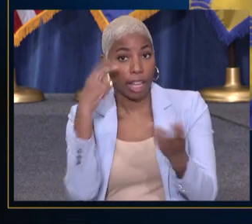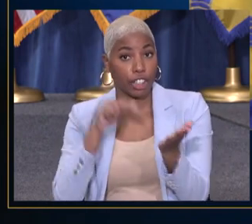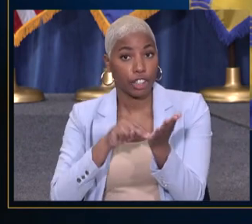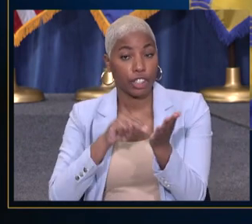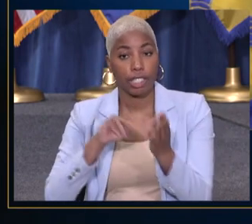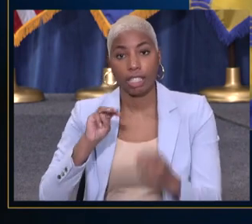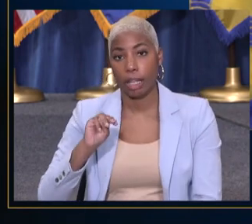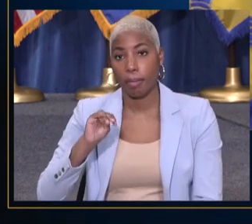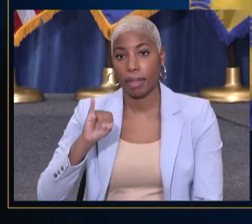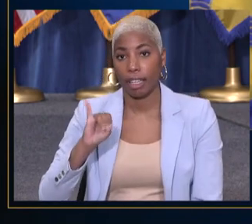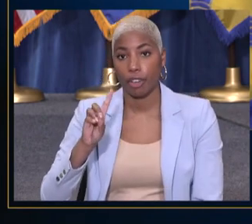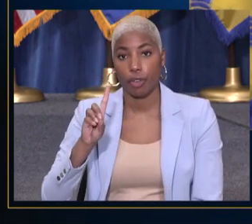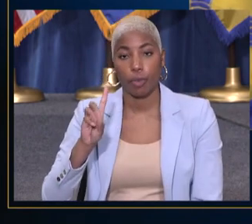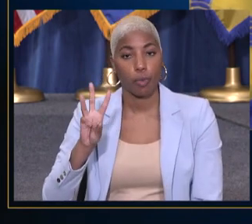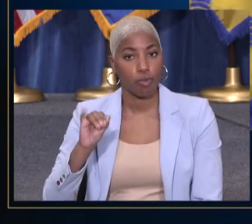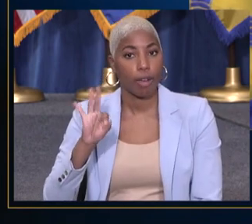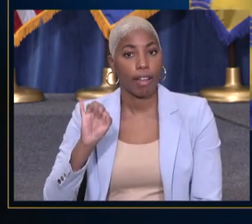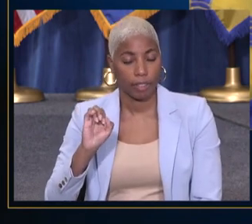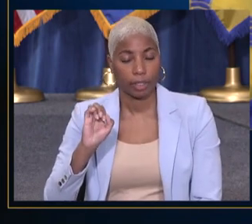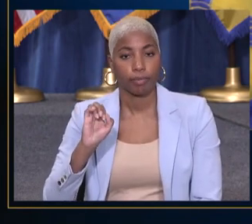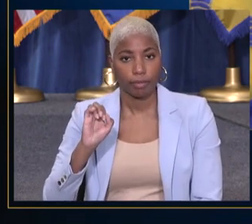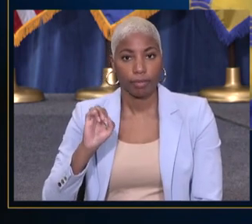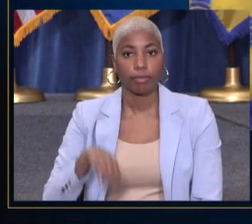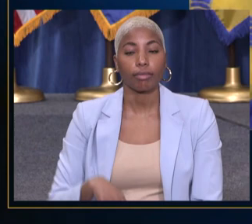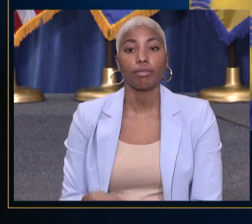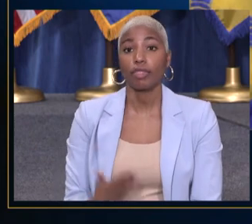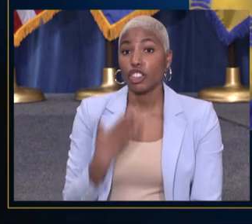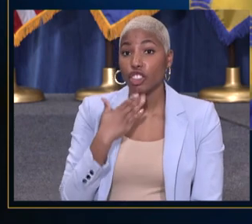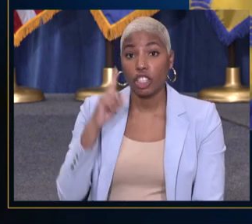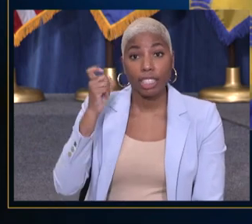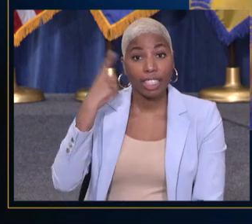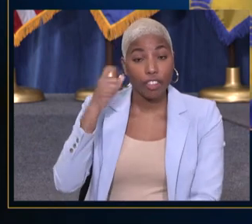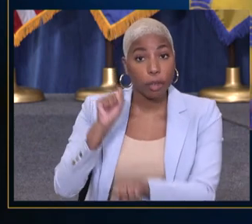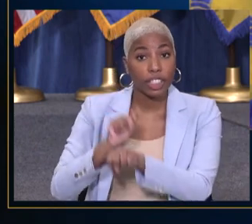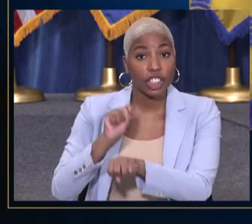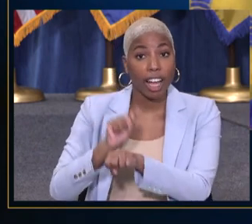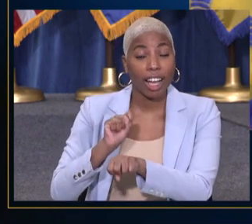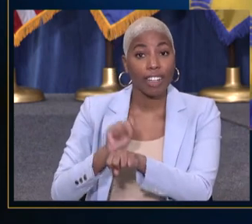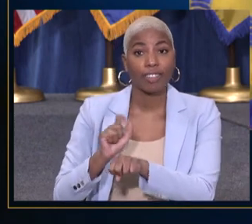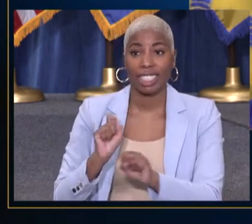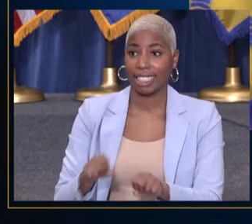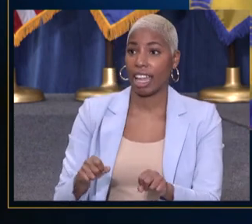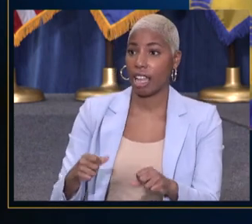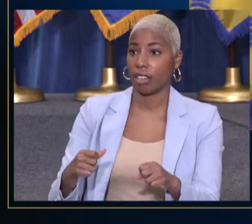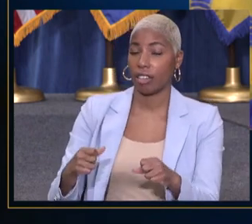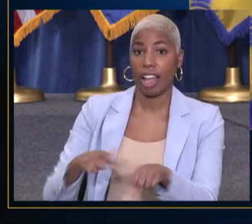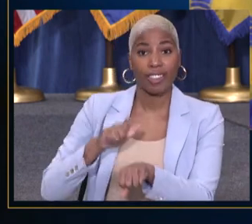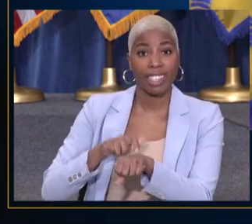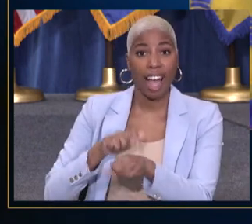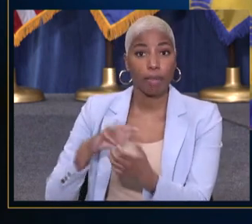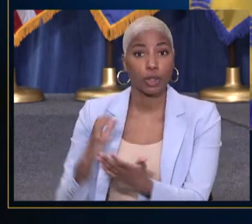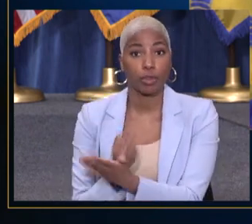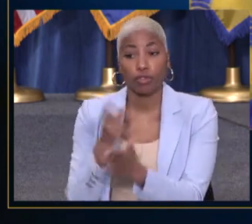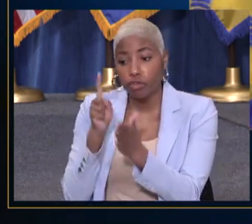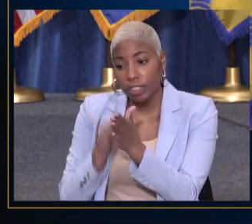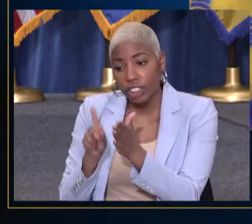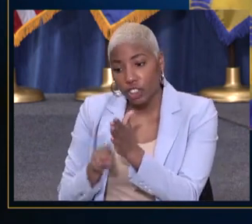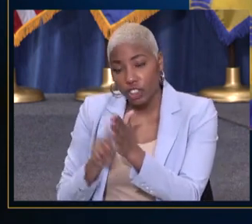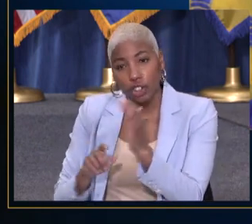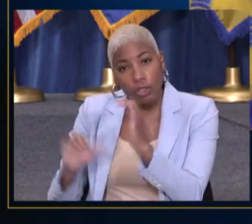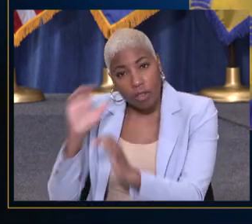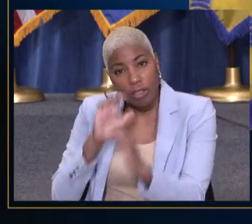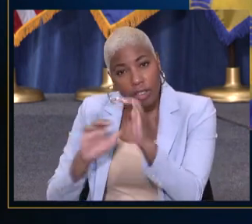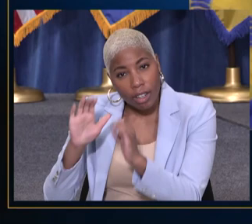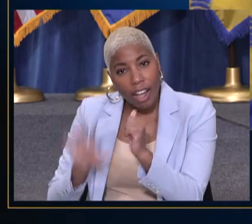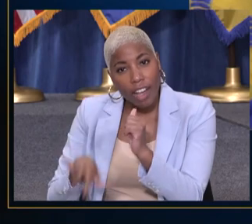that I was searching for. I had the good government job that allowed me the time to do the research to find those folks and